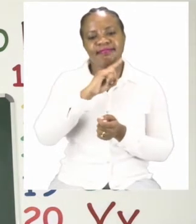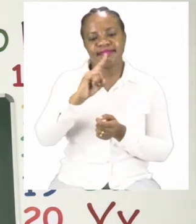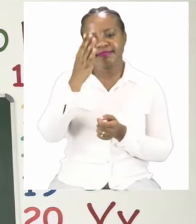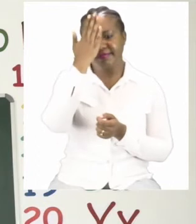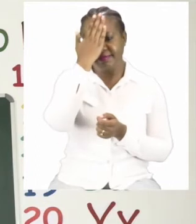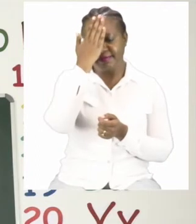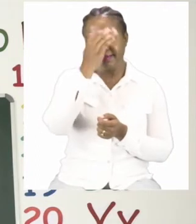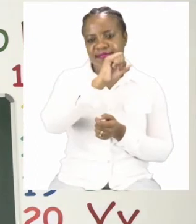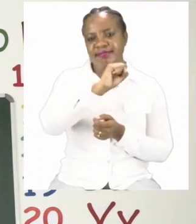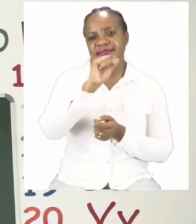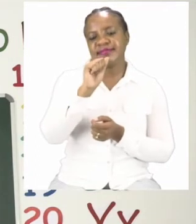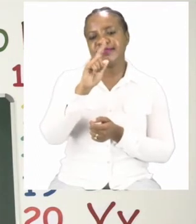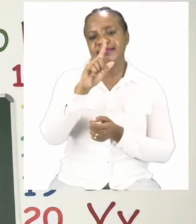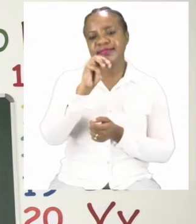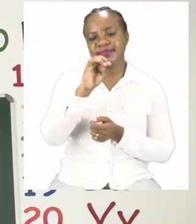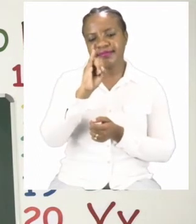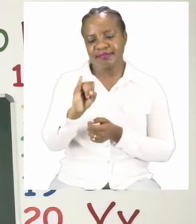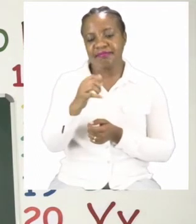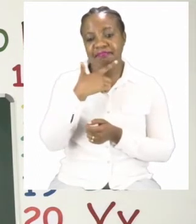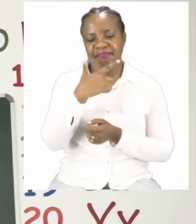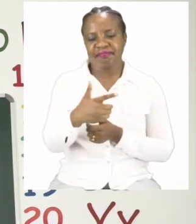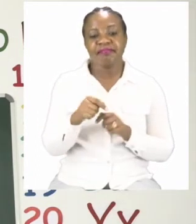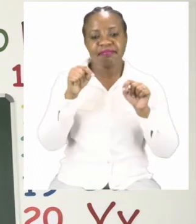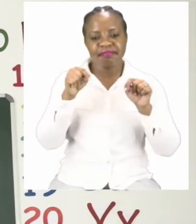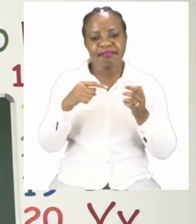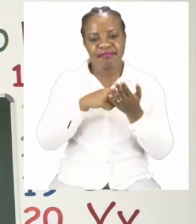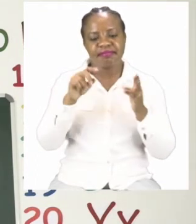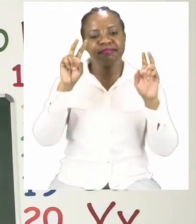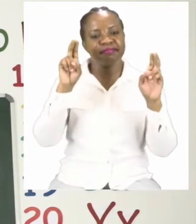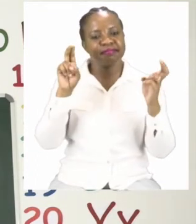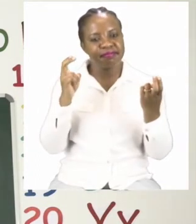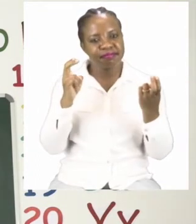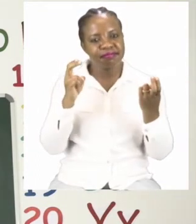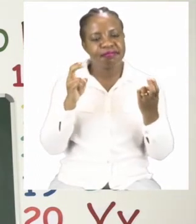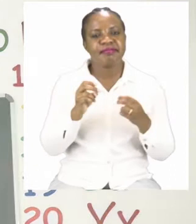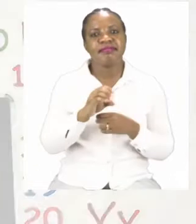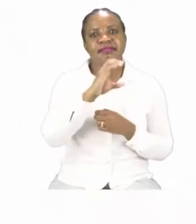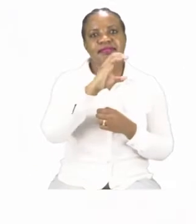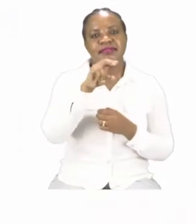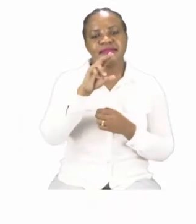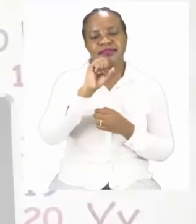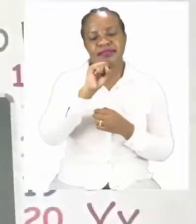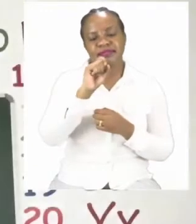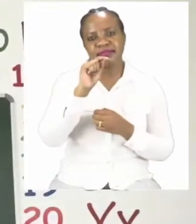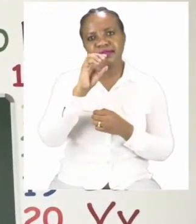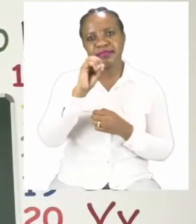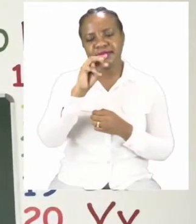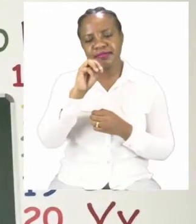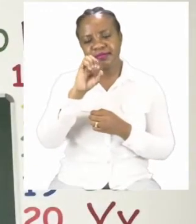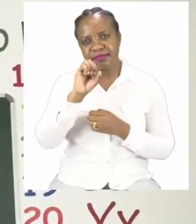you so much for joining me today. Our theme this week is customs